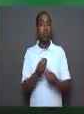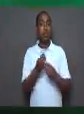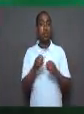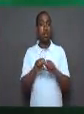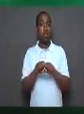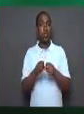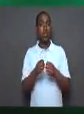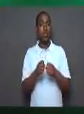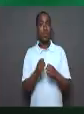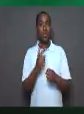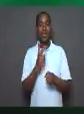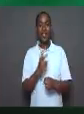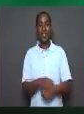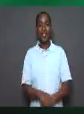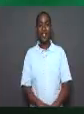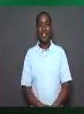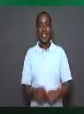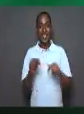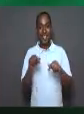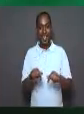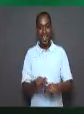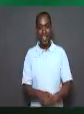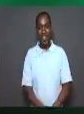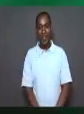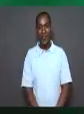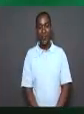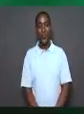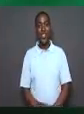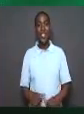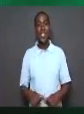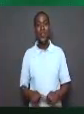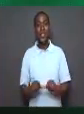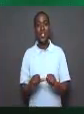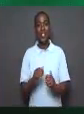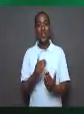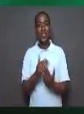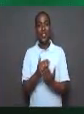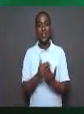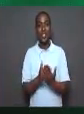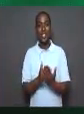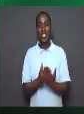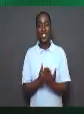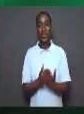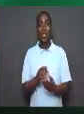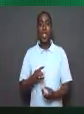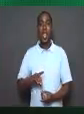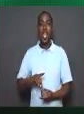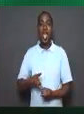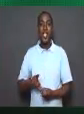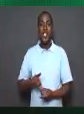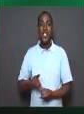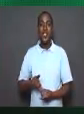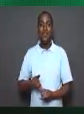particles. Today, we will continue our studies on the digestive